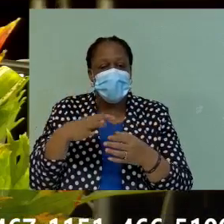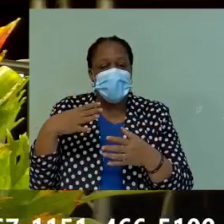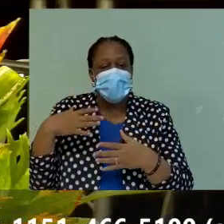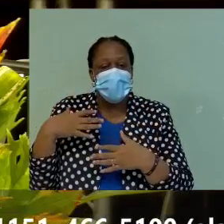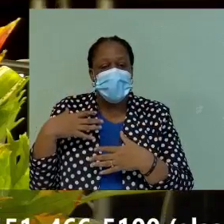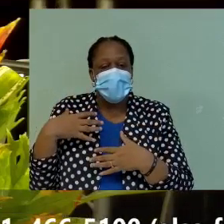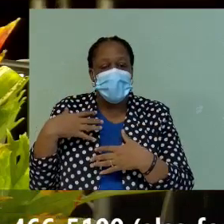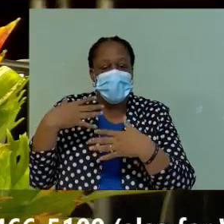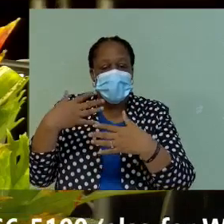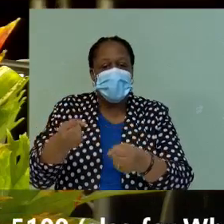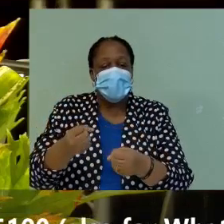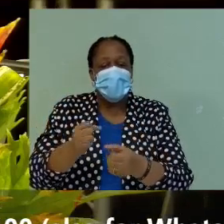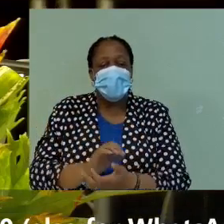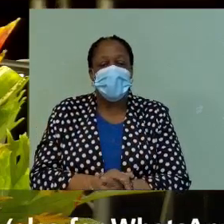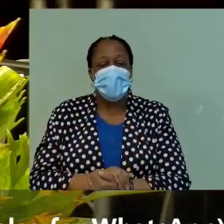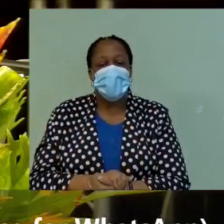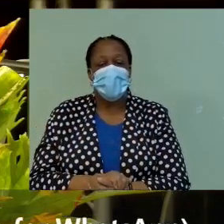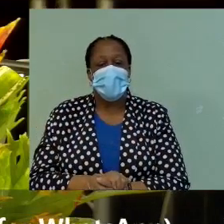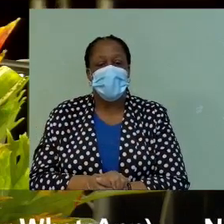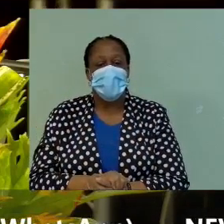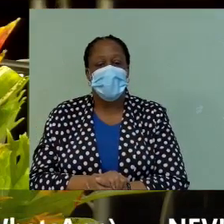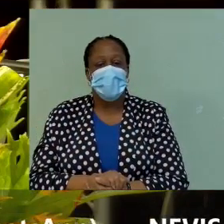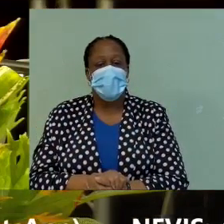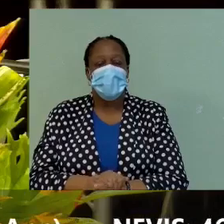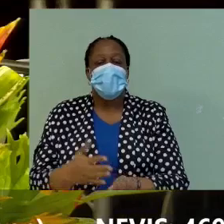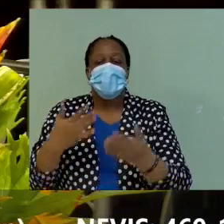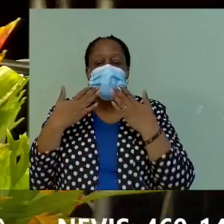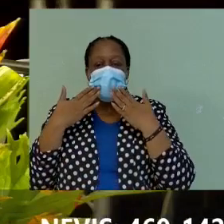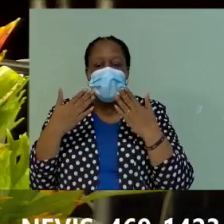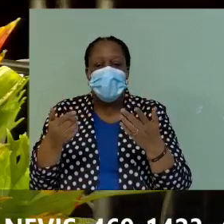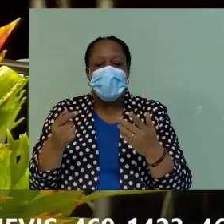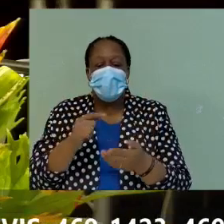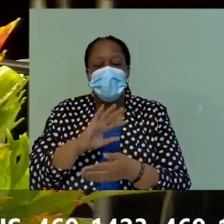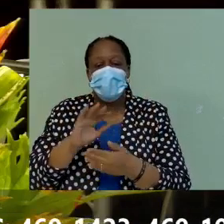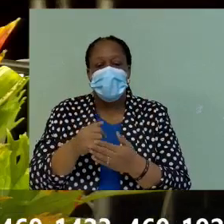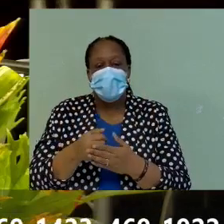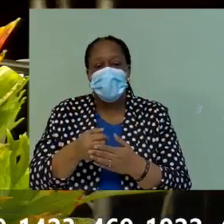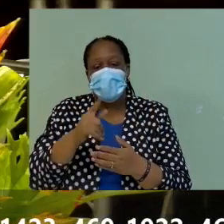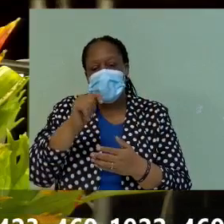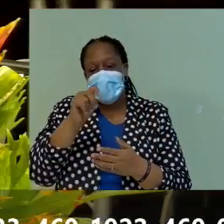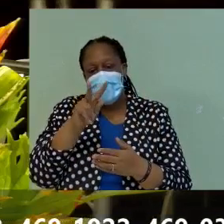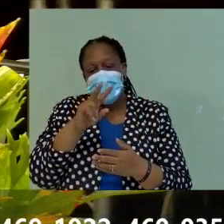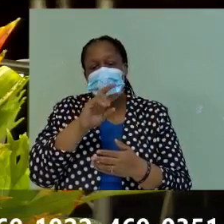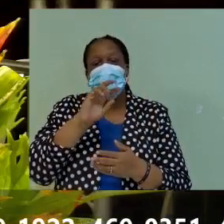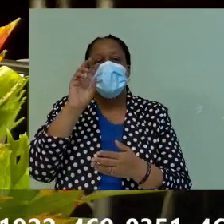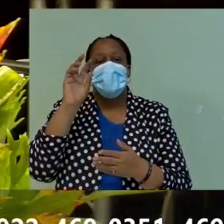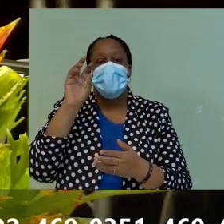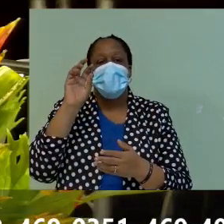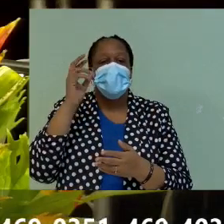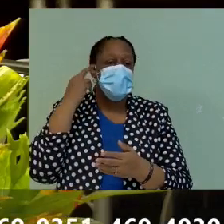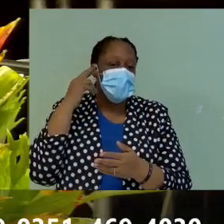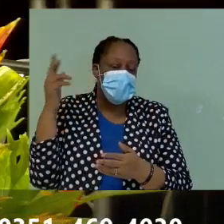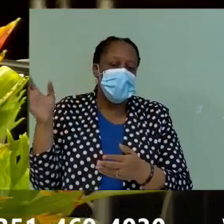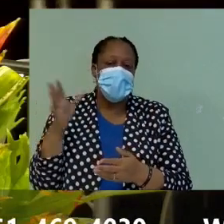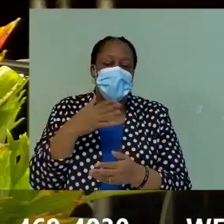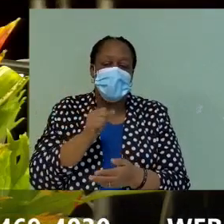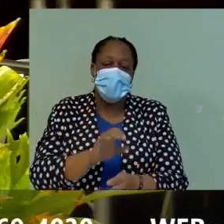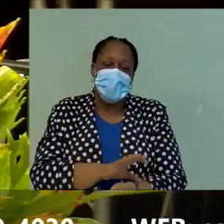responsibility for health. We thank the media who continues to partner with us in